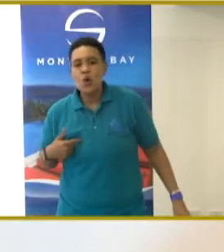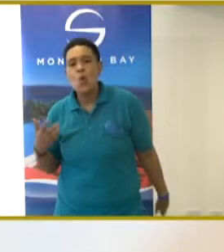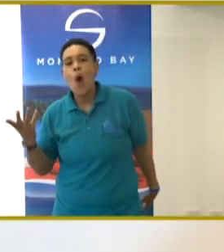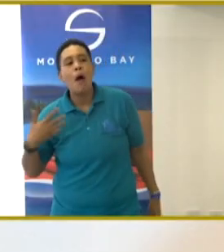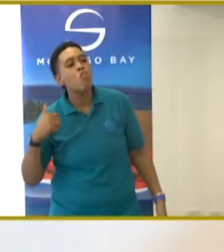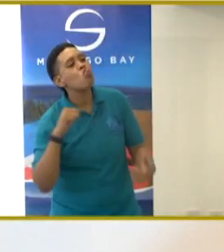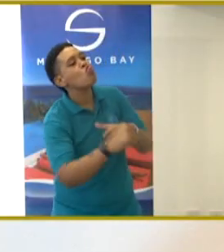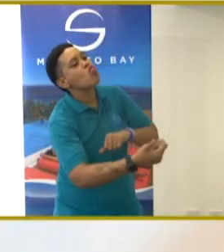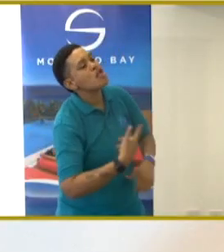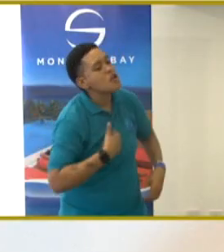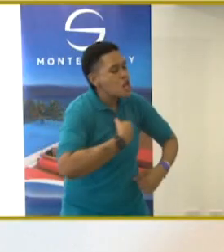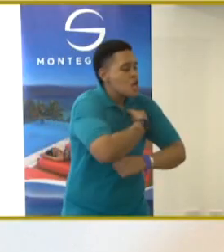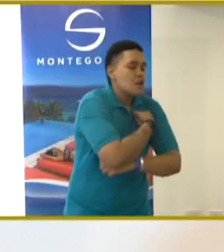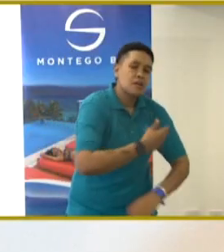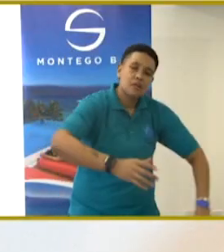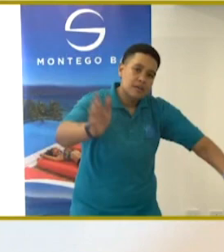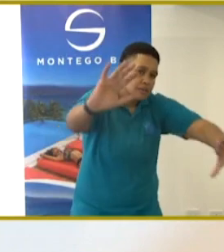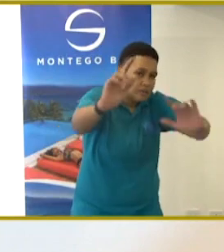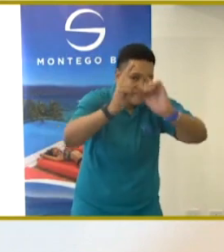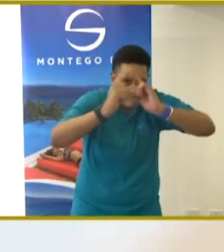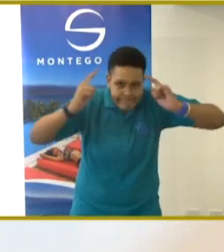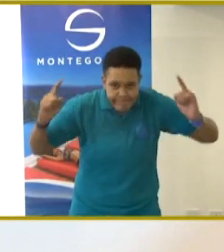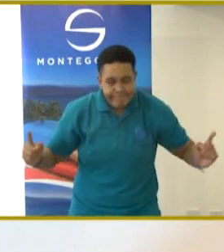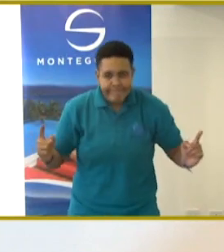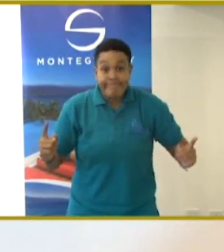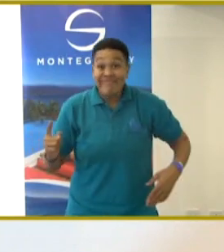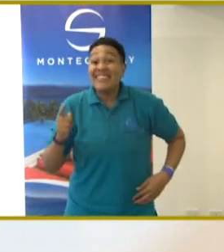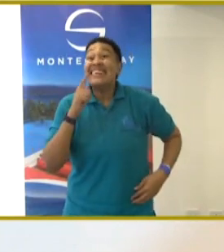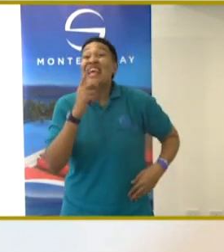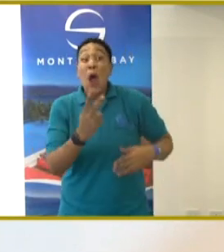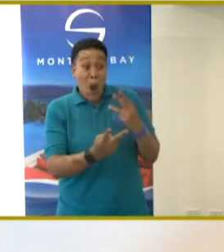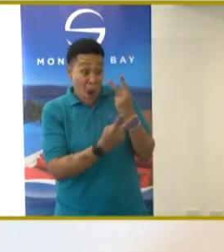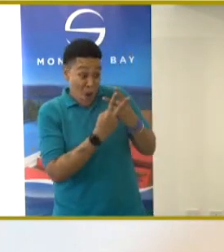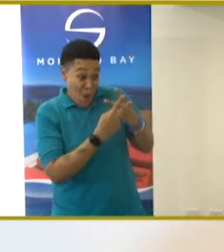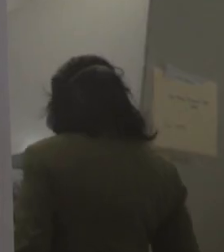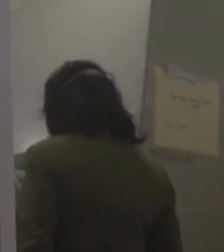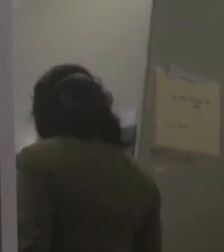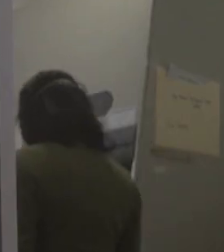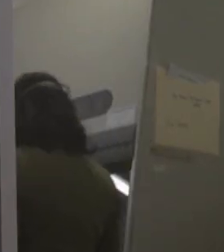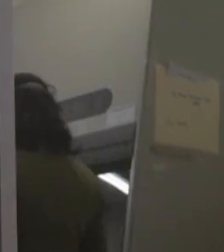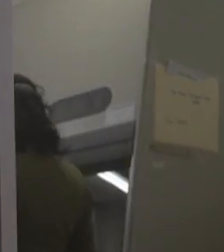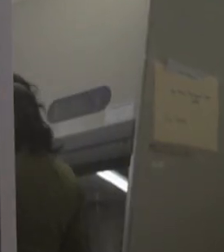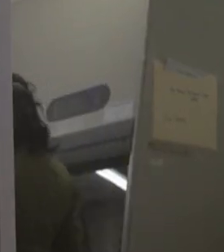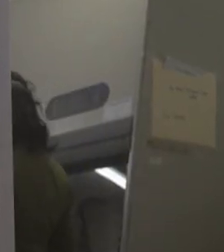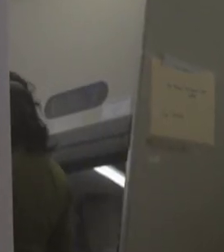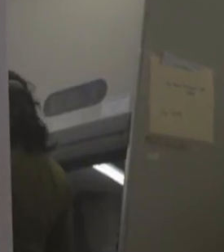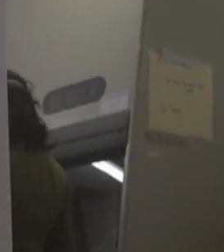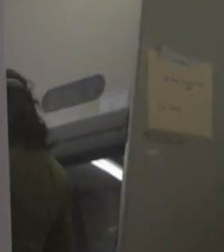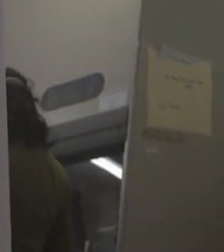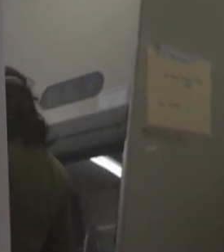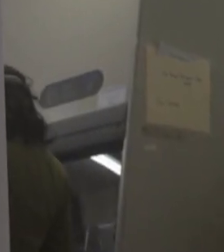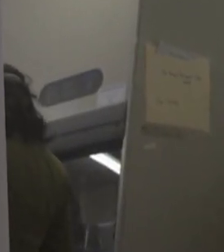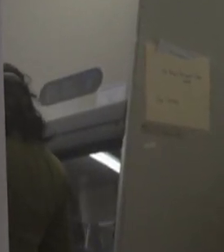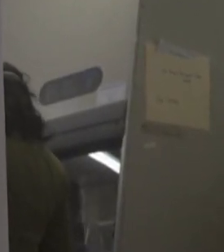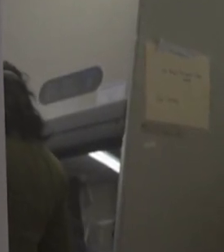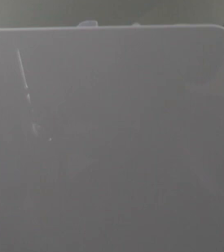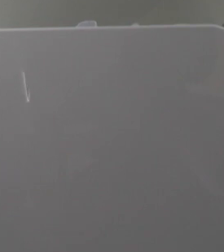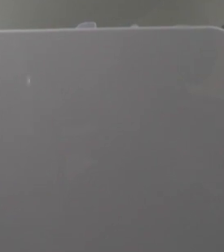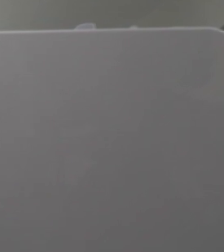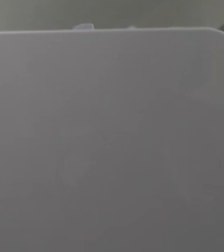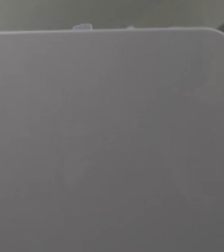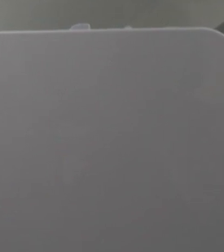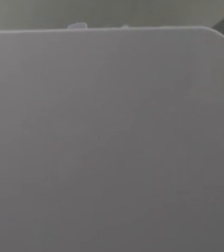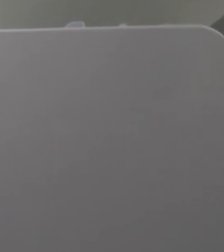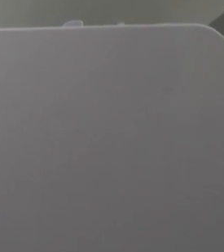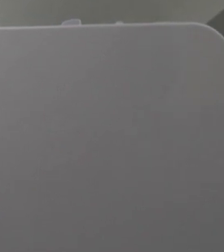and sticking to quarantine or isolation as is required. The Health Ministry has maintained a robust testing